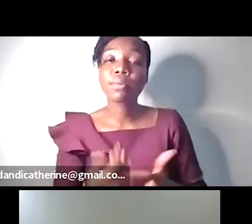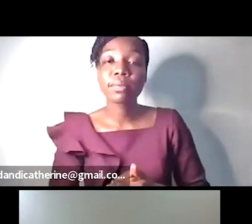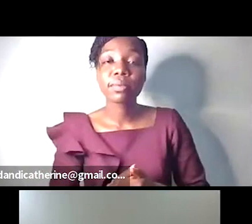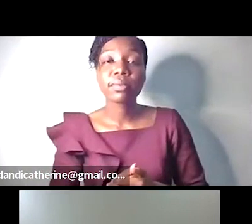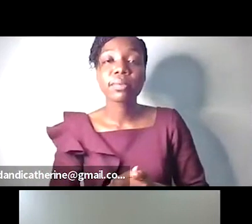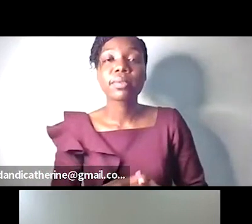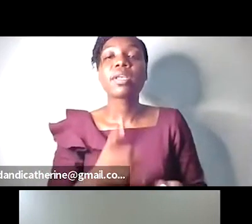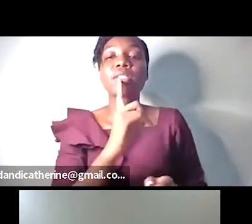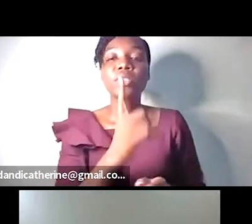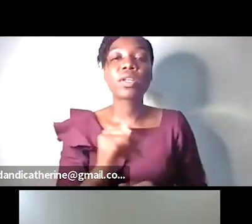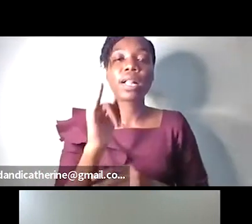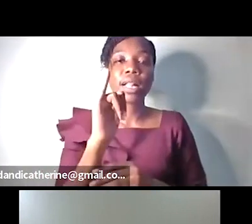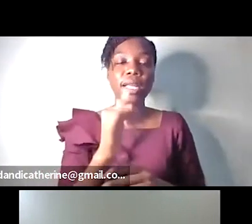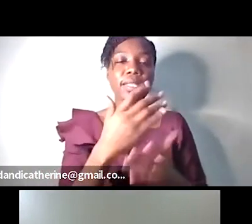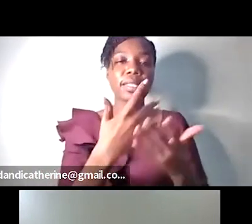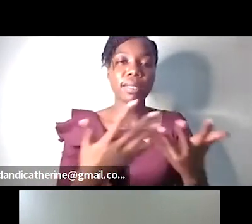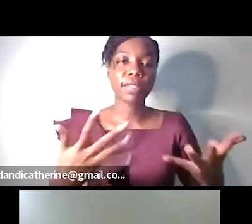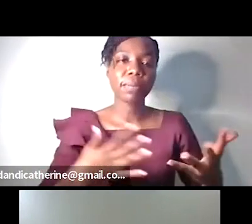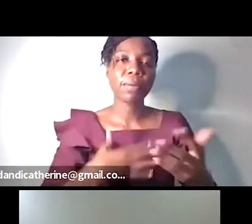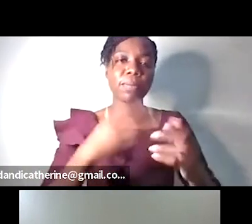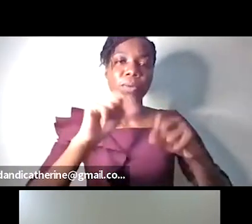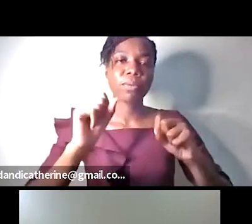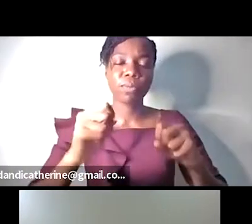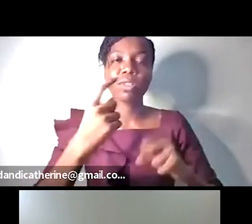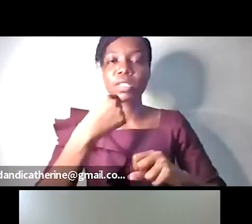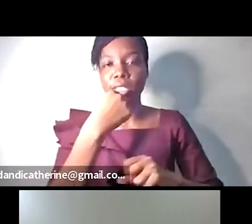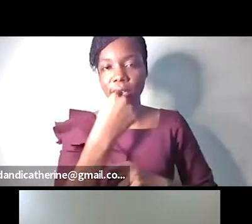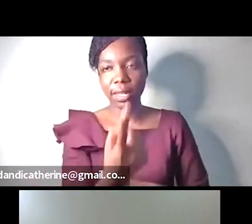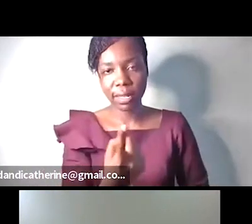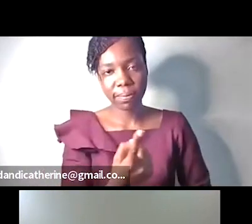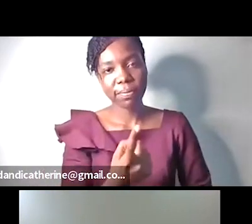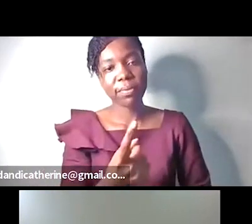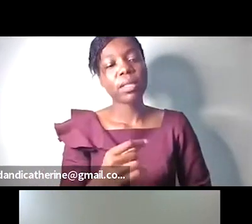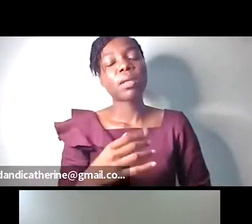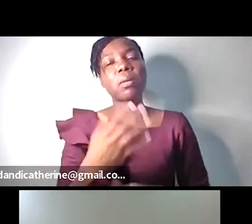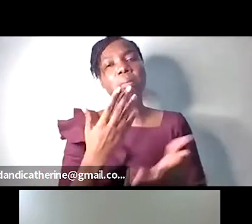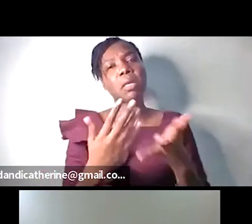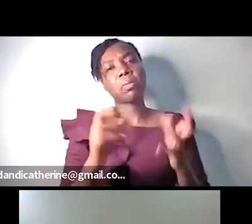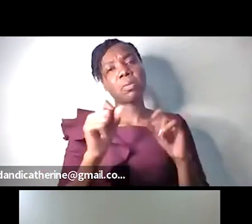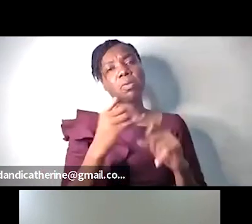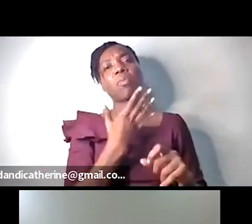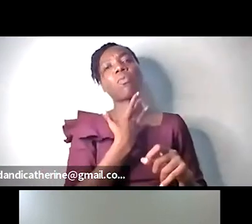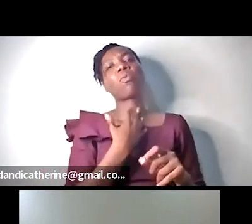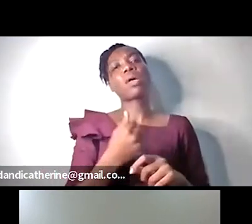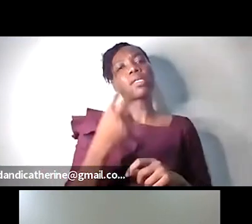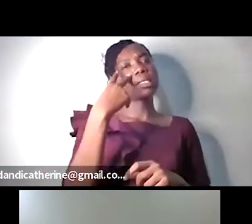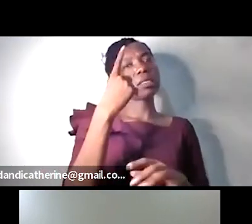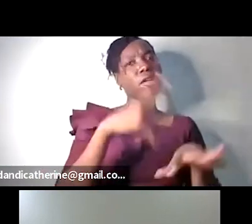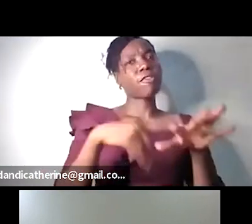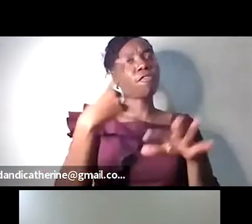be one of the things that I would say that you need to be able to look at in terms of how